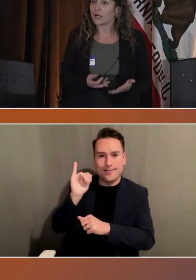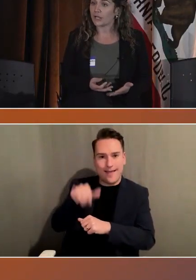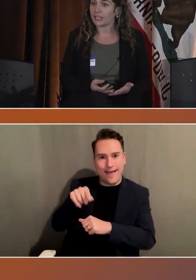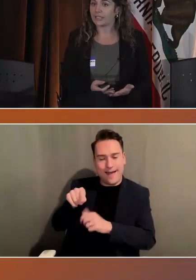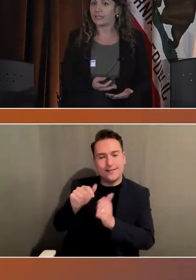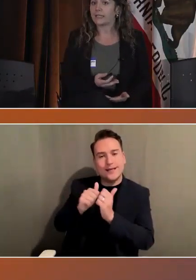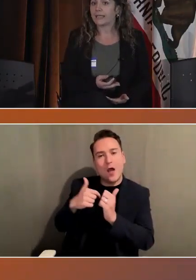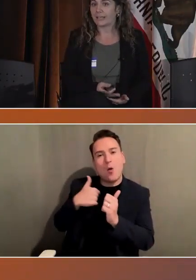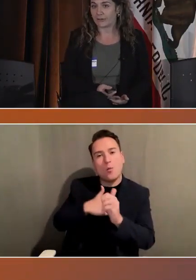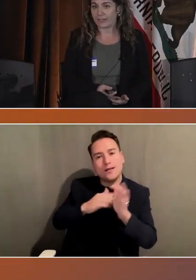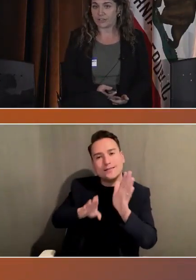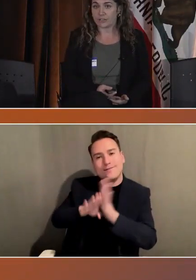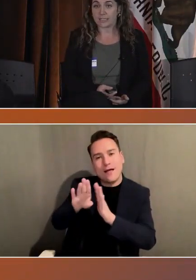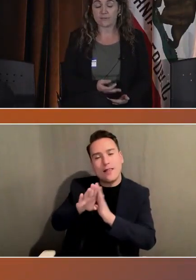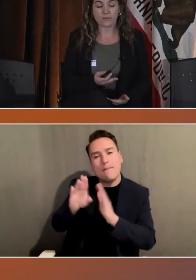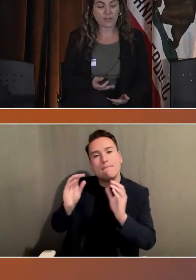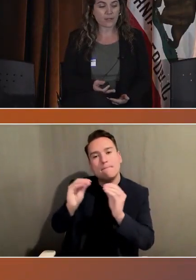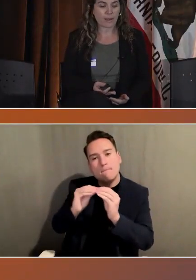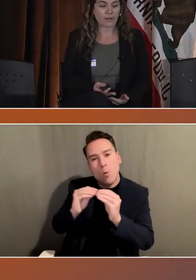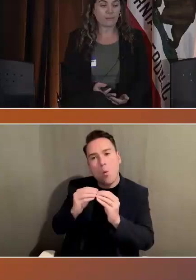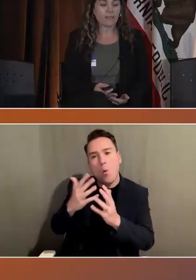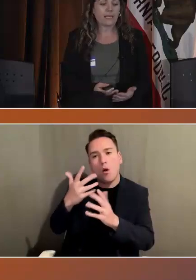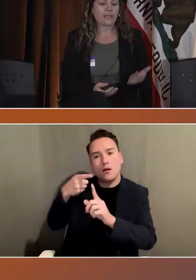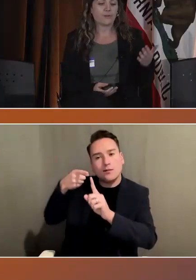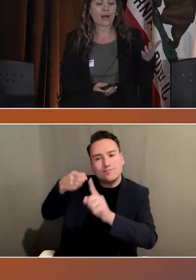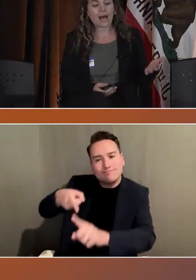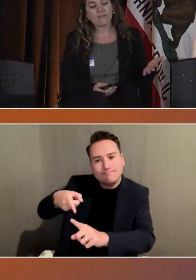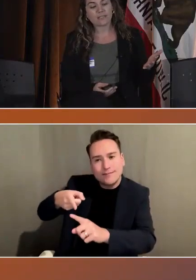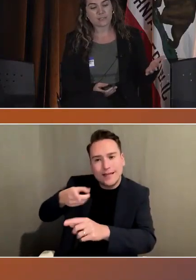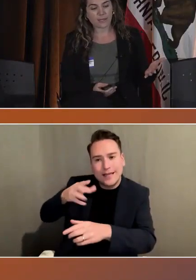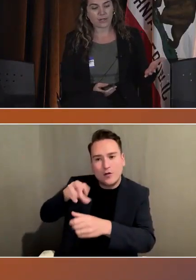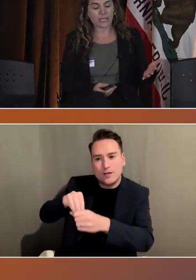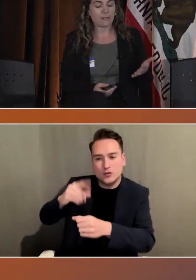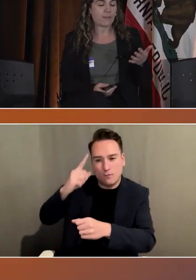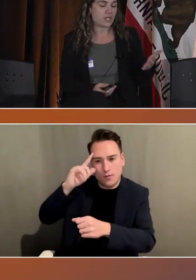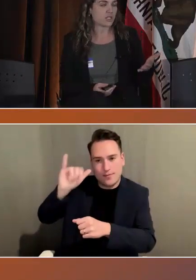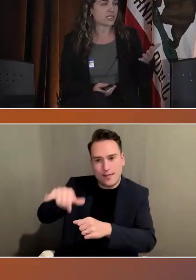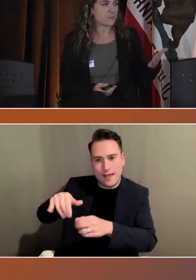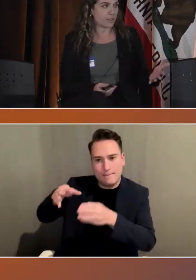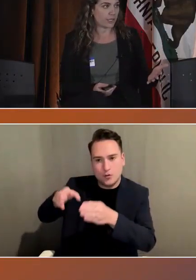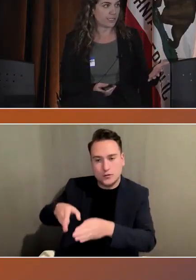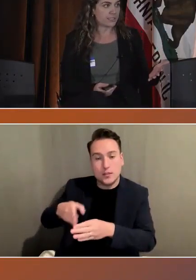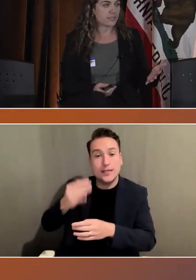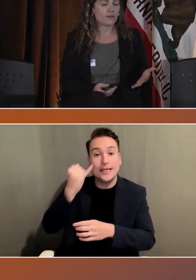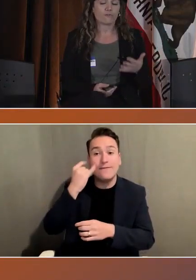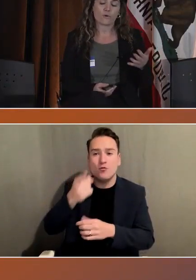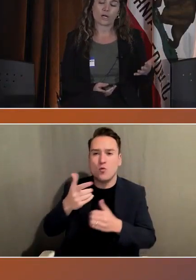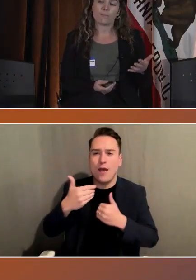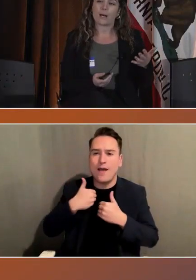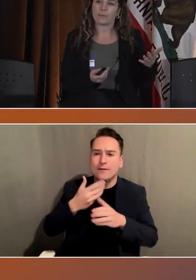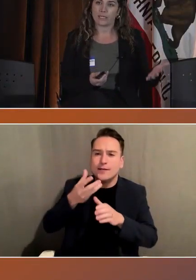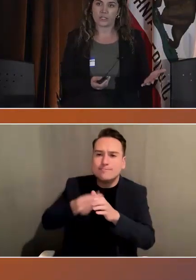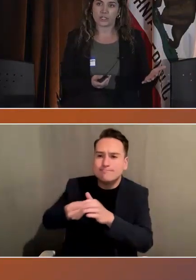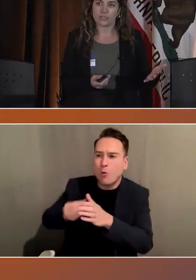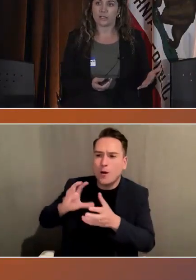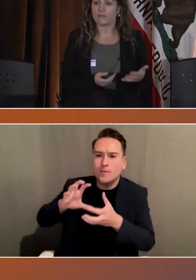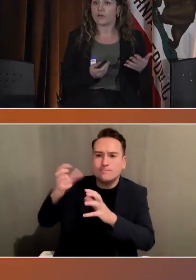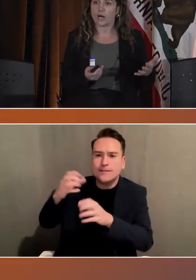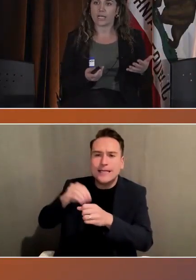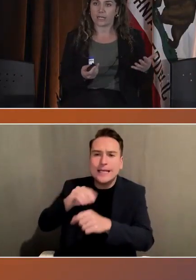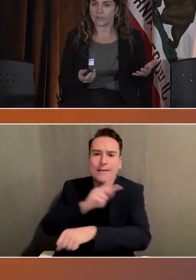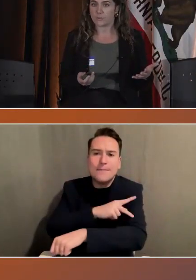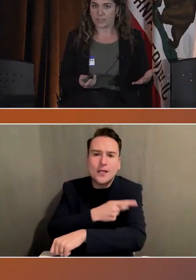really targeted intervention. Because if you think about it, if you have a disparity in patient experience for a population